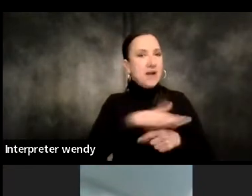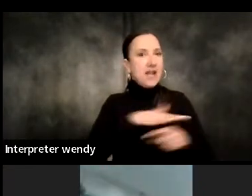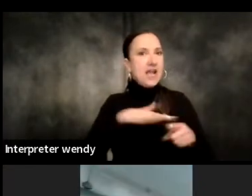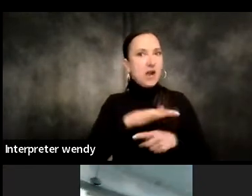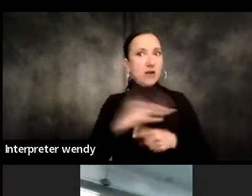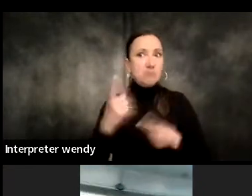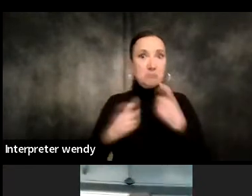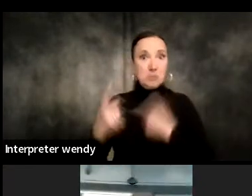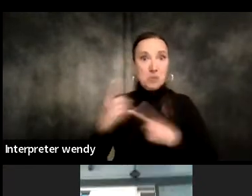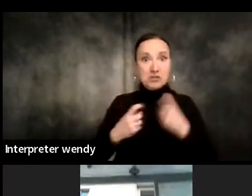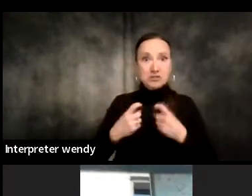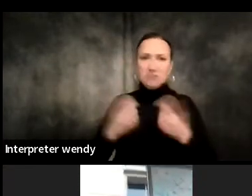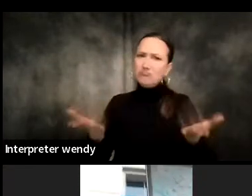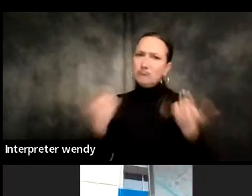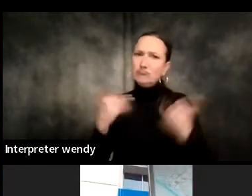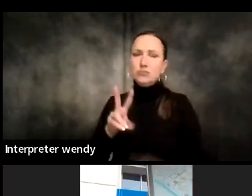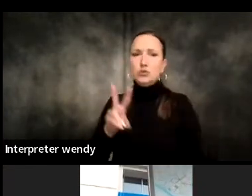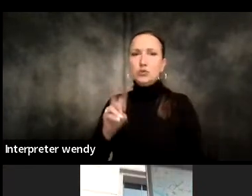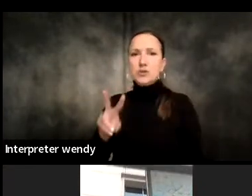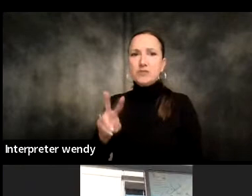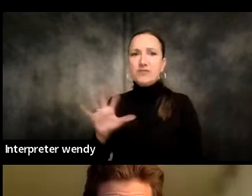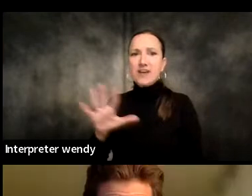Feel free to contact me at